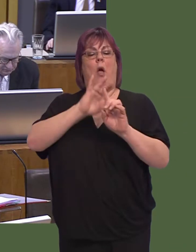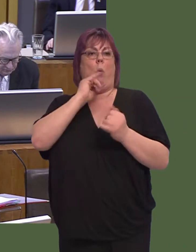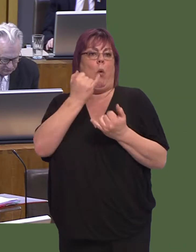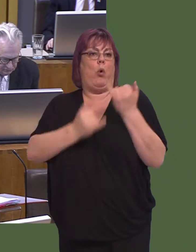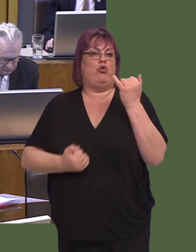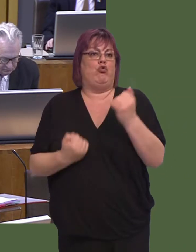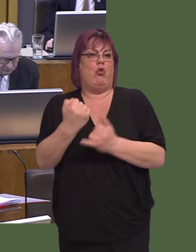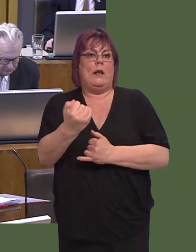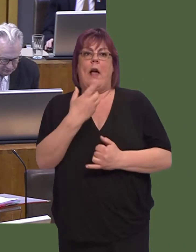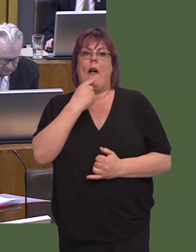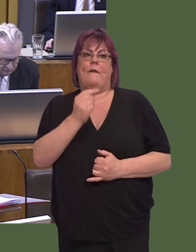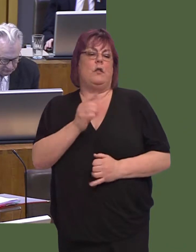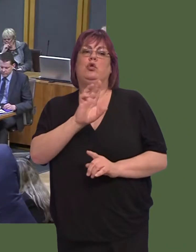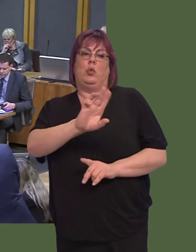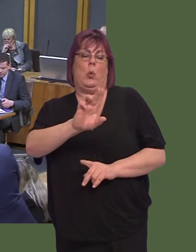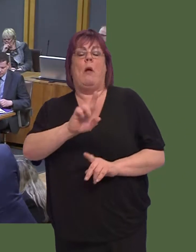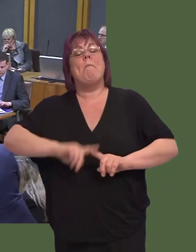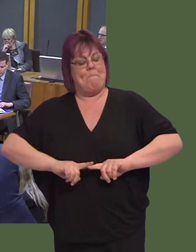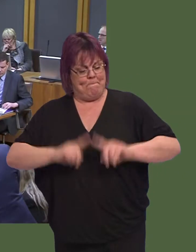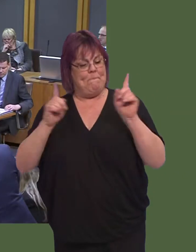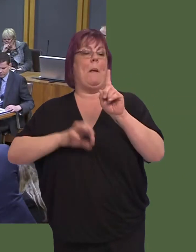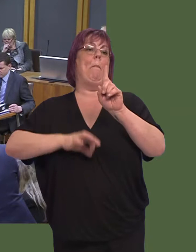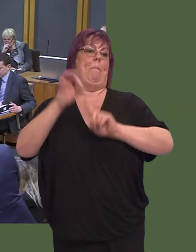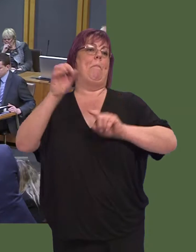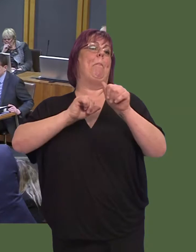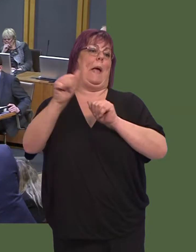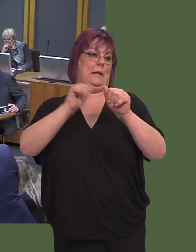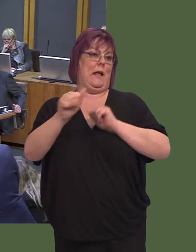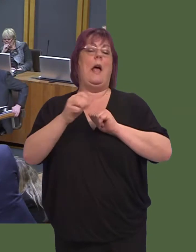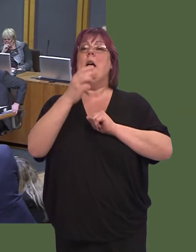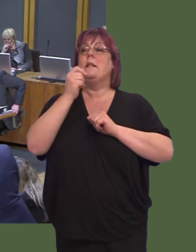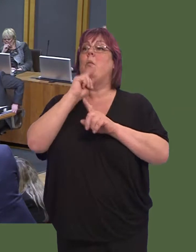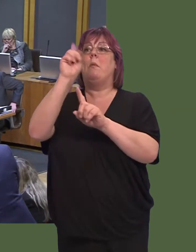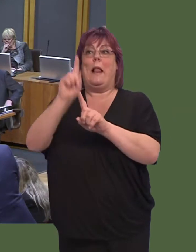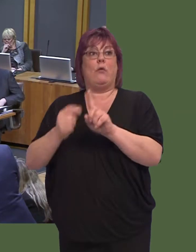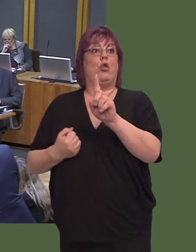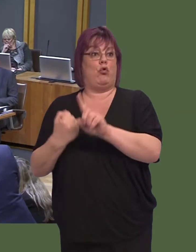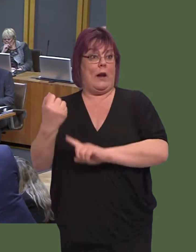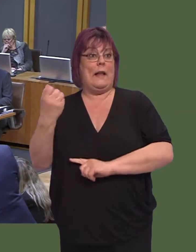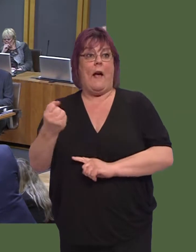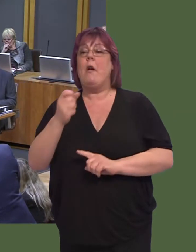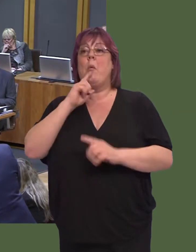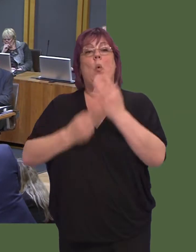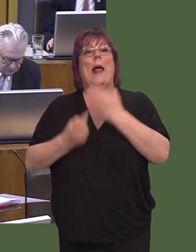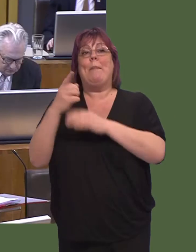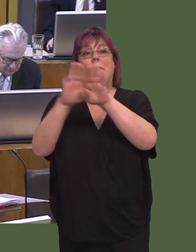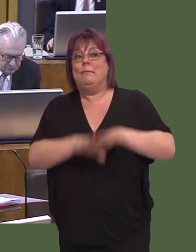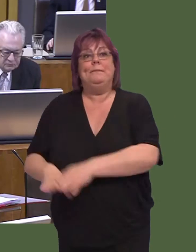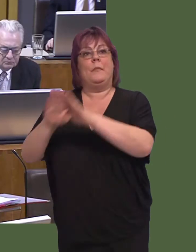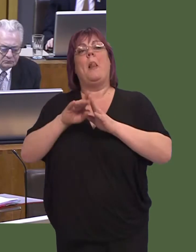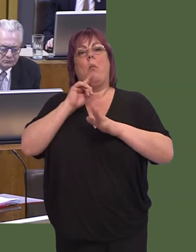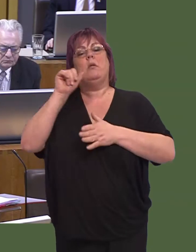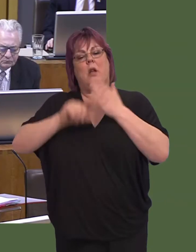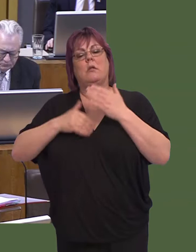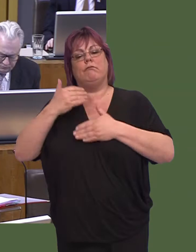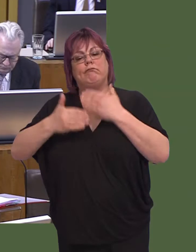trains will be better, more frequent. In the first phases, some will be electrified. There will be a rolling programme of doing that. People will be able to